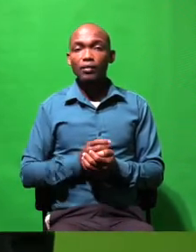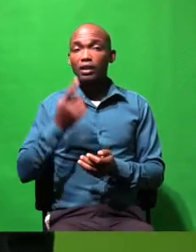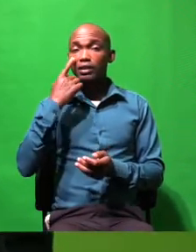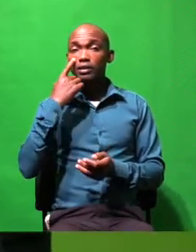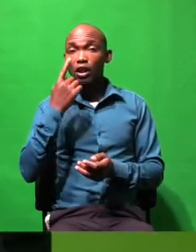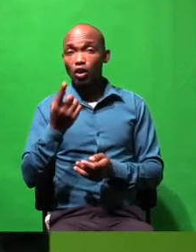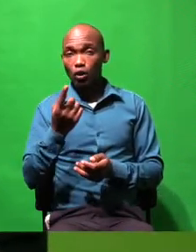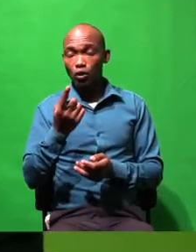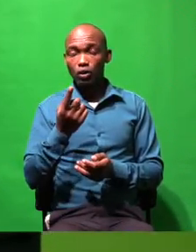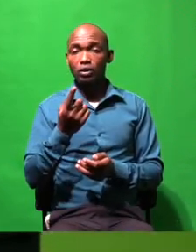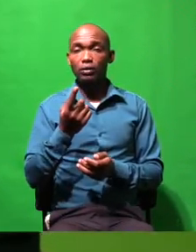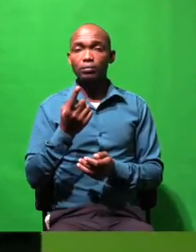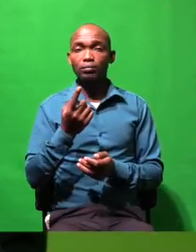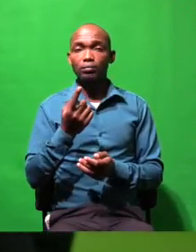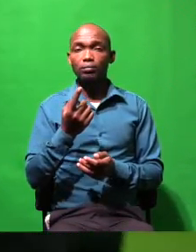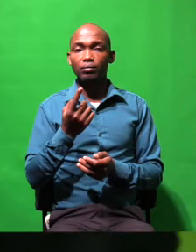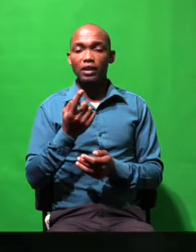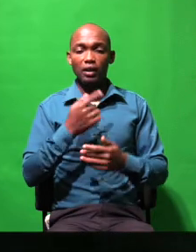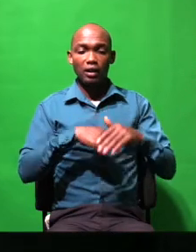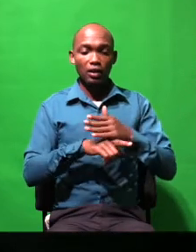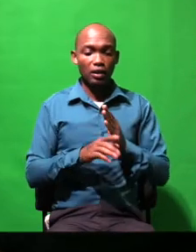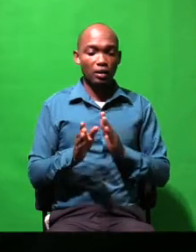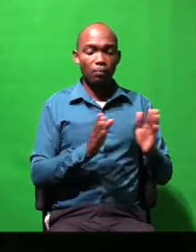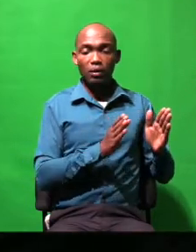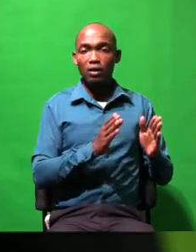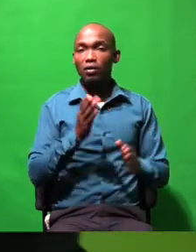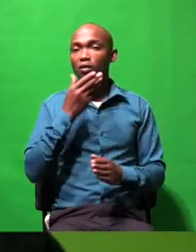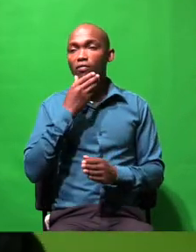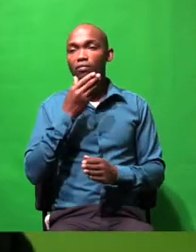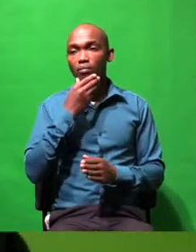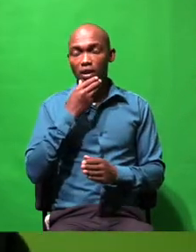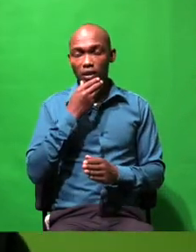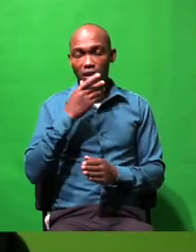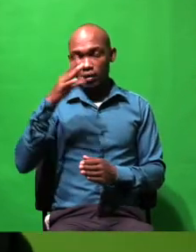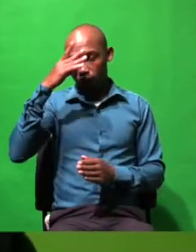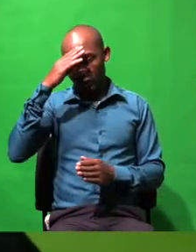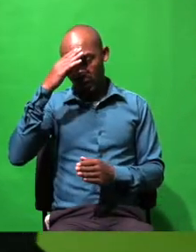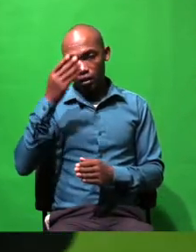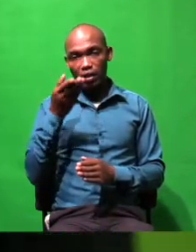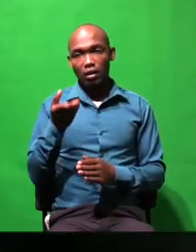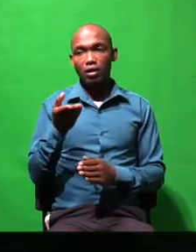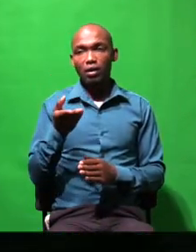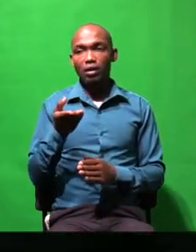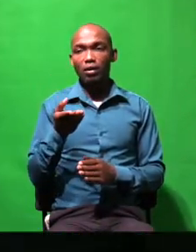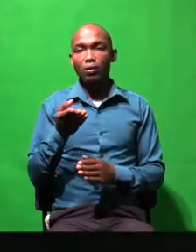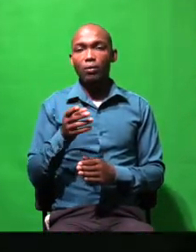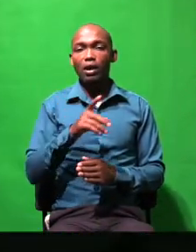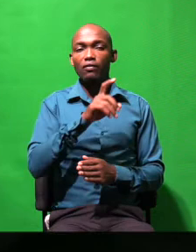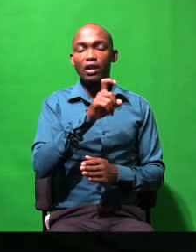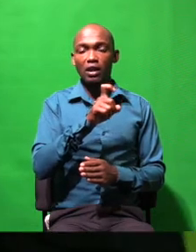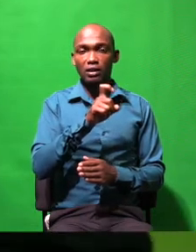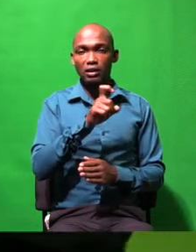look on the male. Imagine here we have such kind